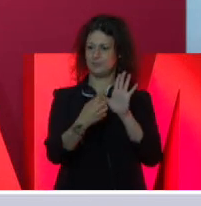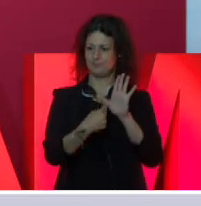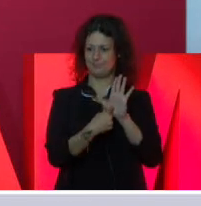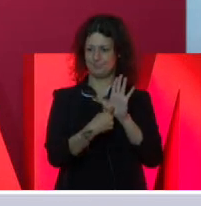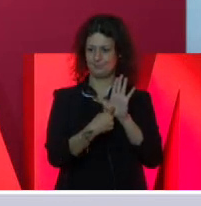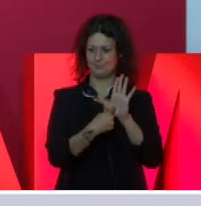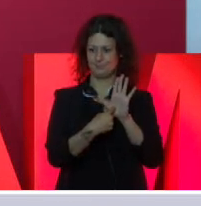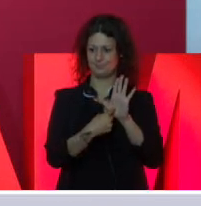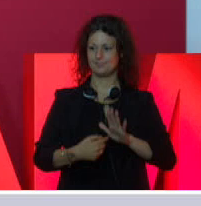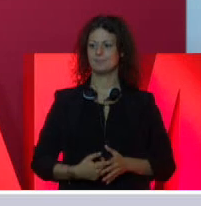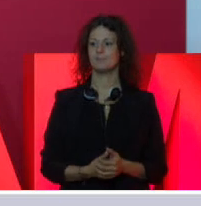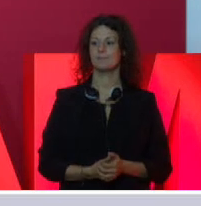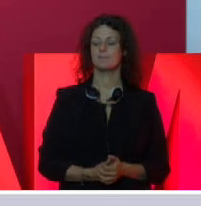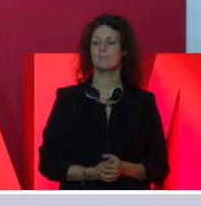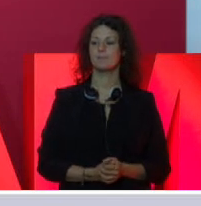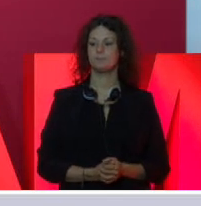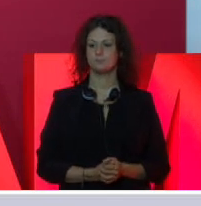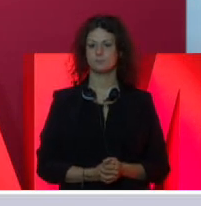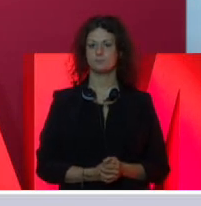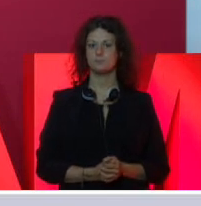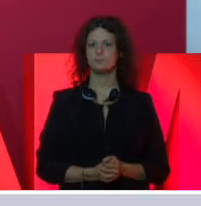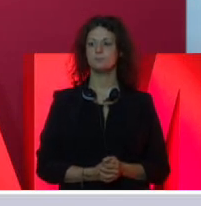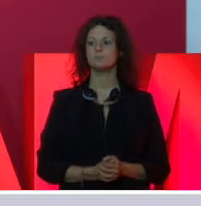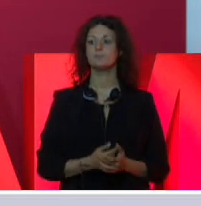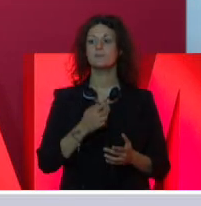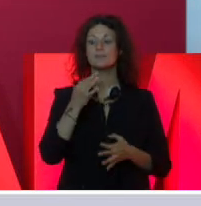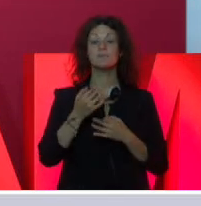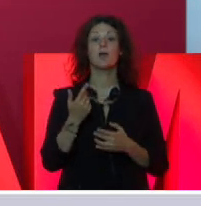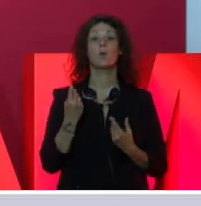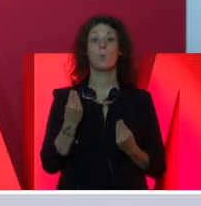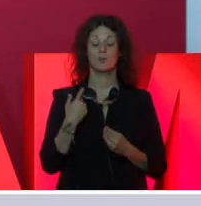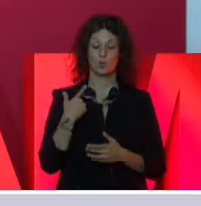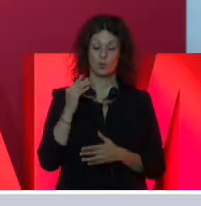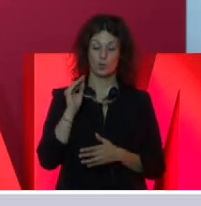decision-making support devices concerning the